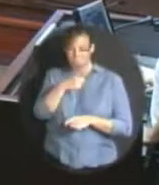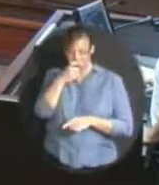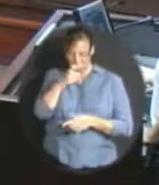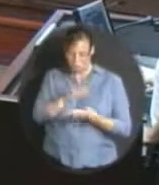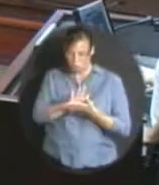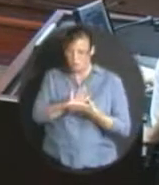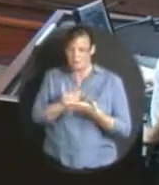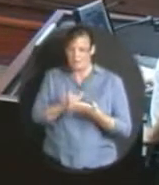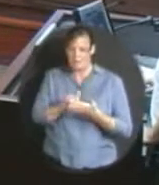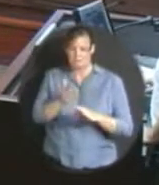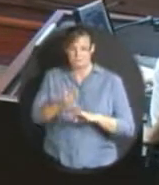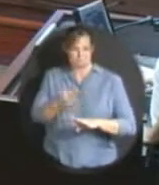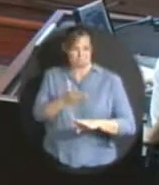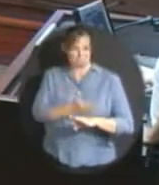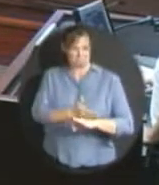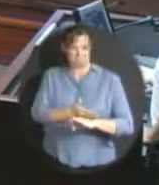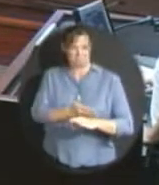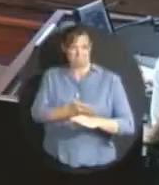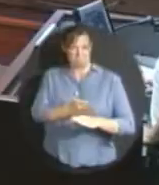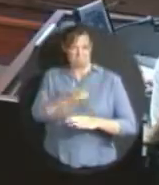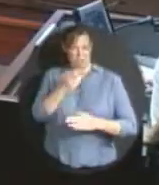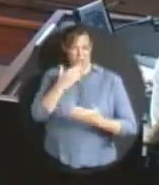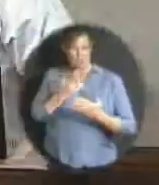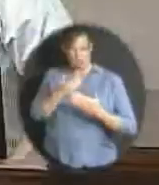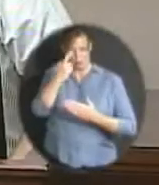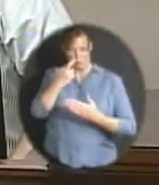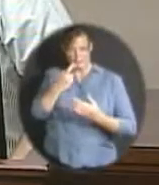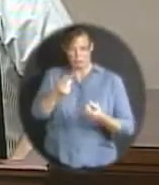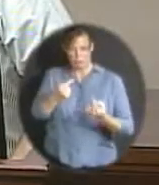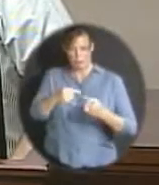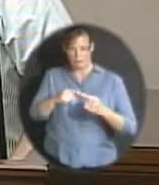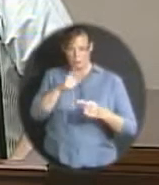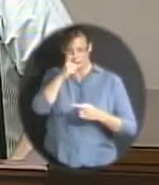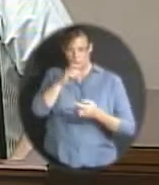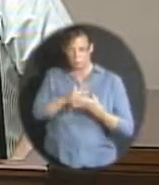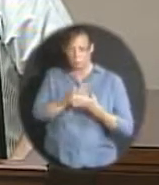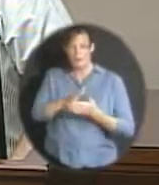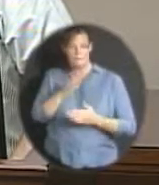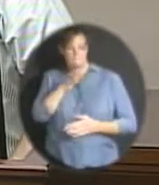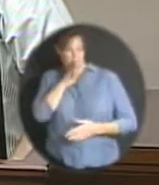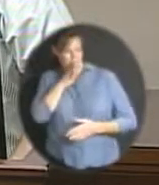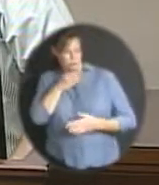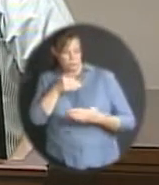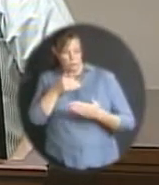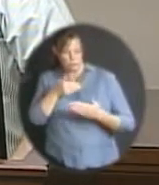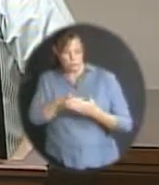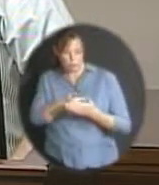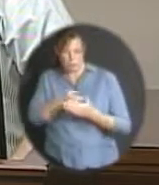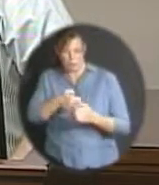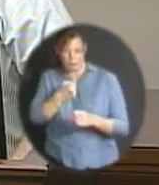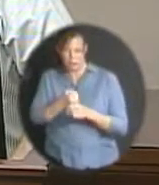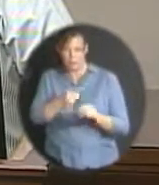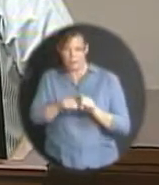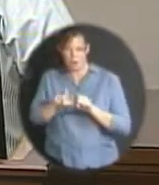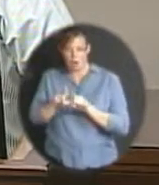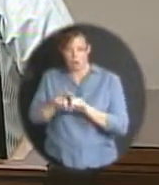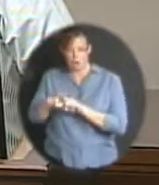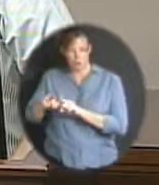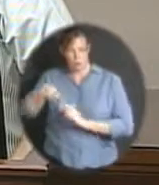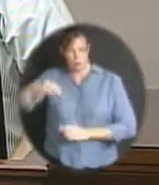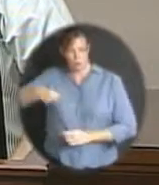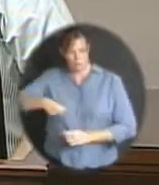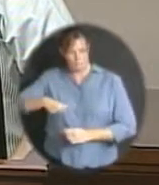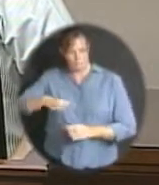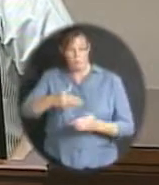a Yes. big incentive for them to come to summer school. Yes, breakfast was new this year. I see, okay. But also reimbursed? Correct. All right, so we plan on